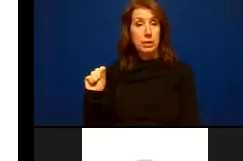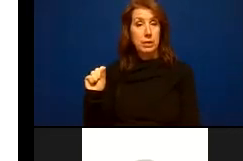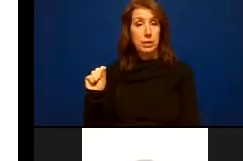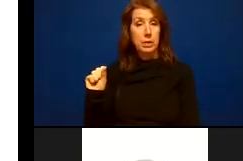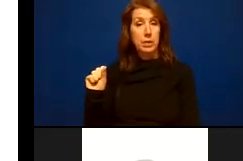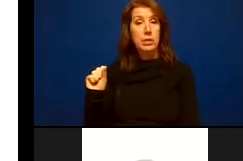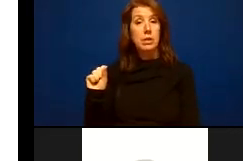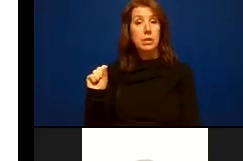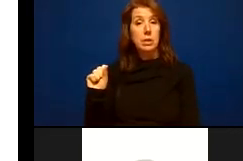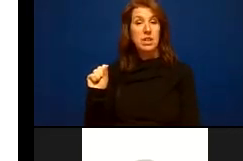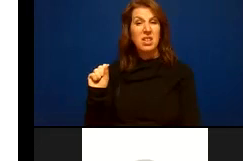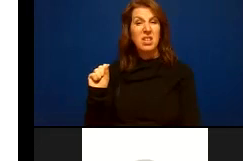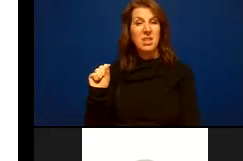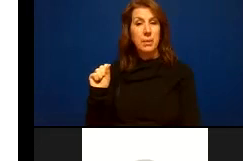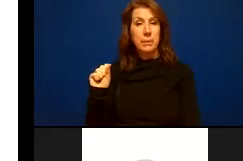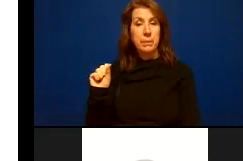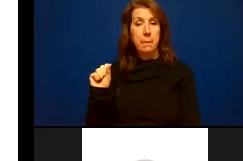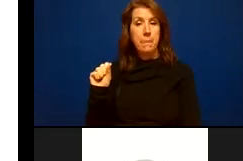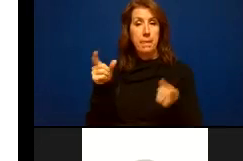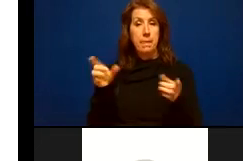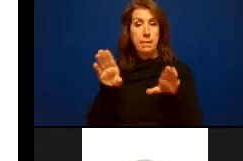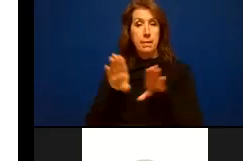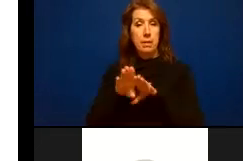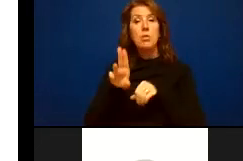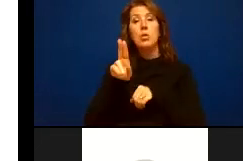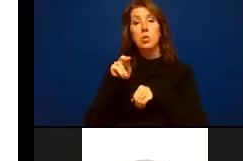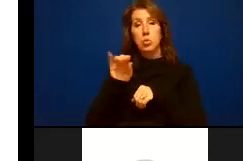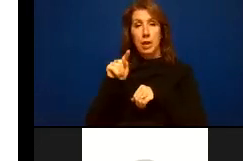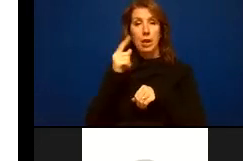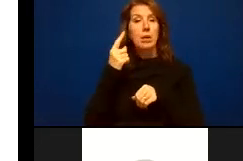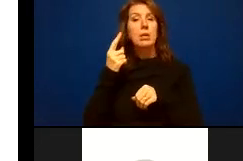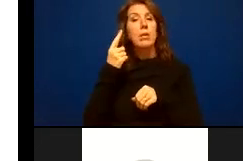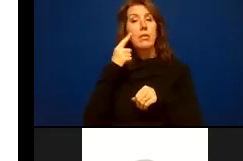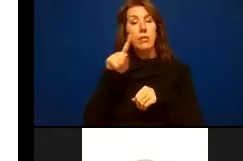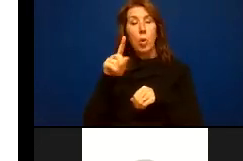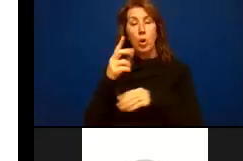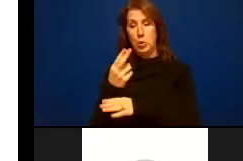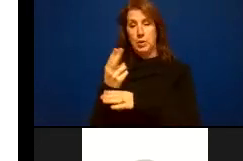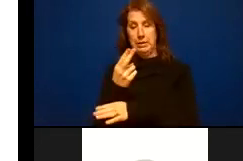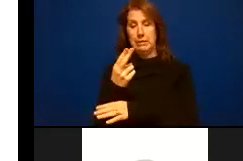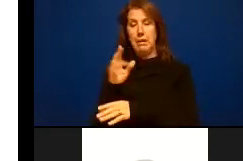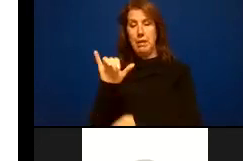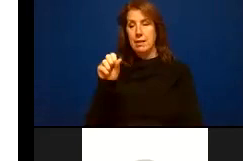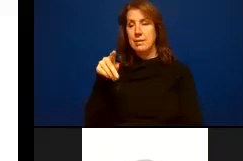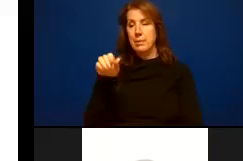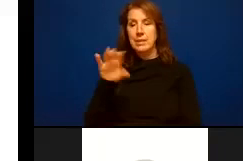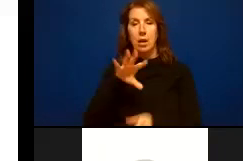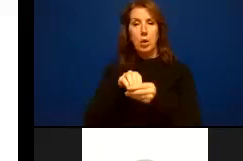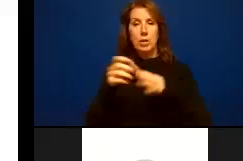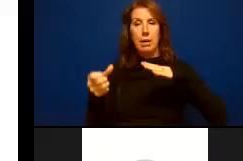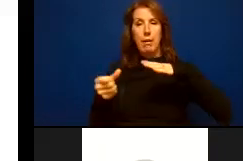unit so that they could use the space for other purposes, including some